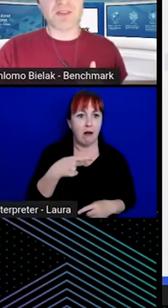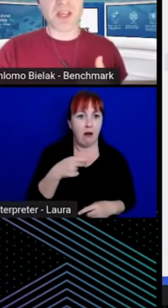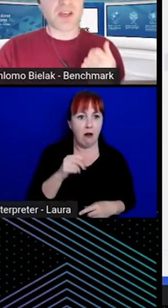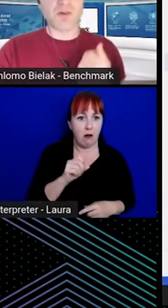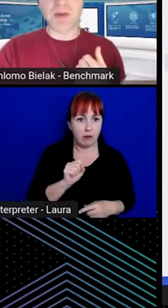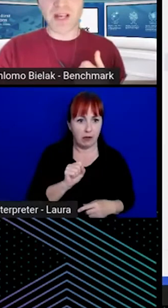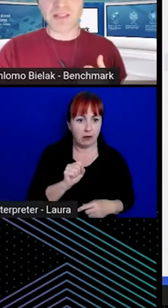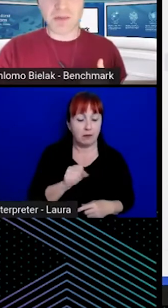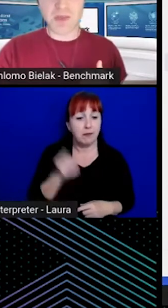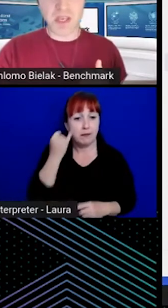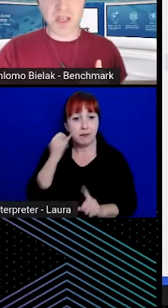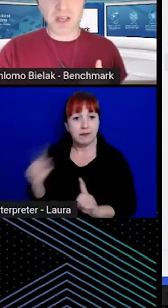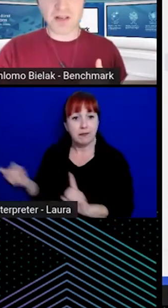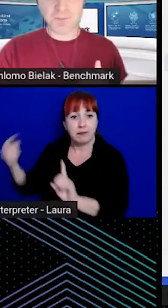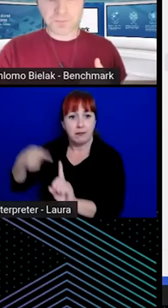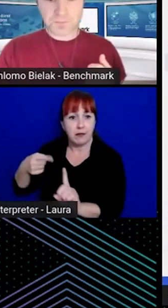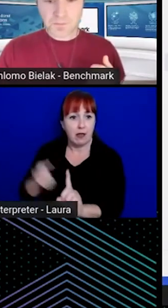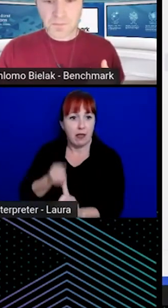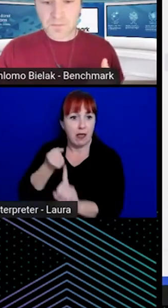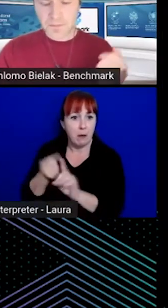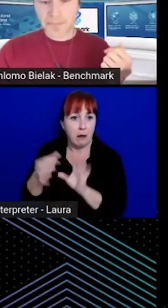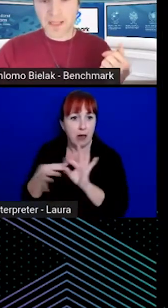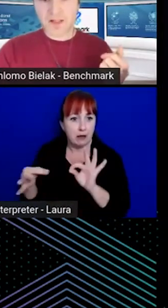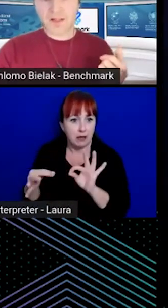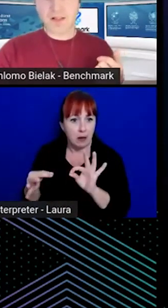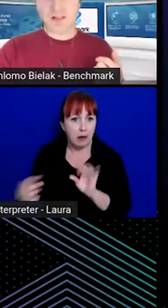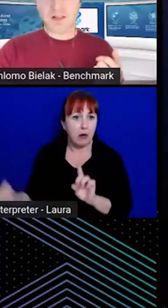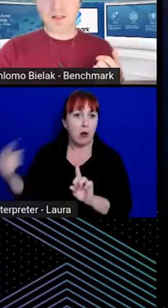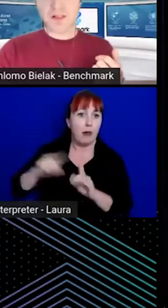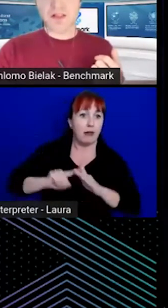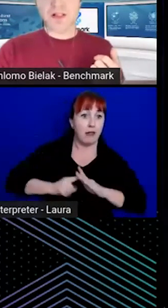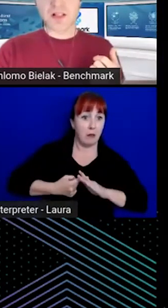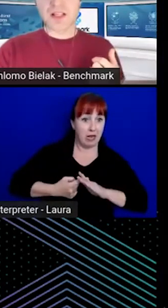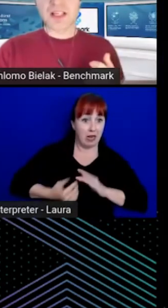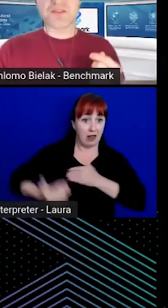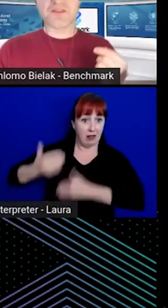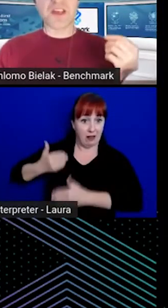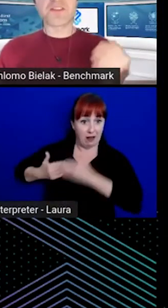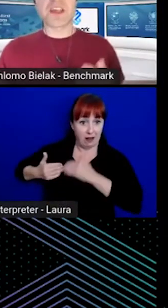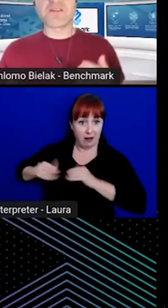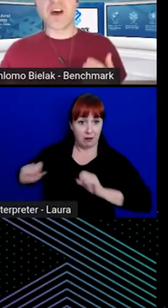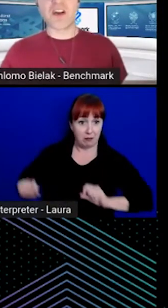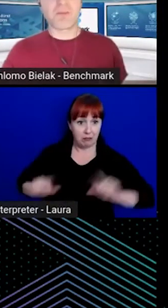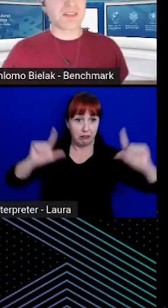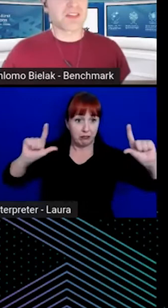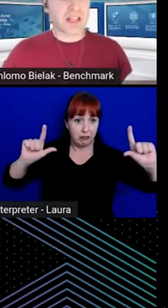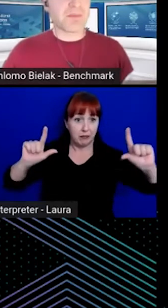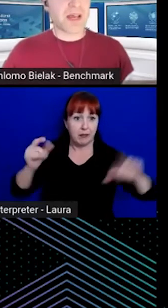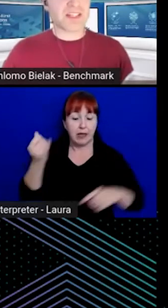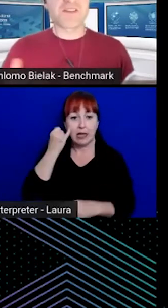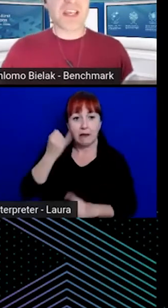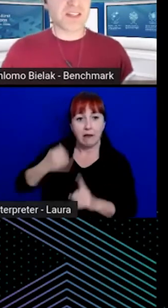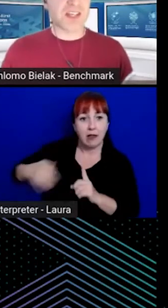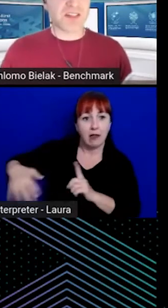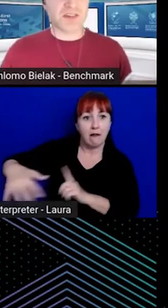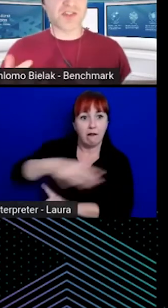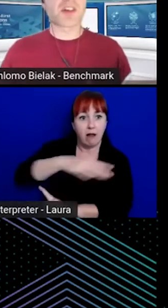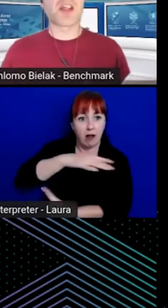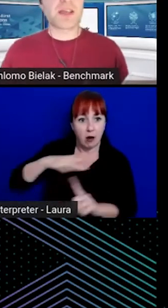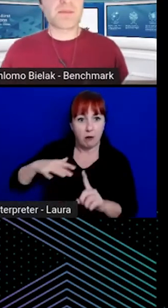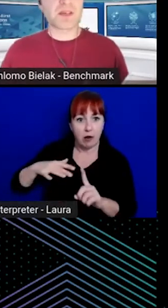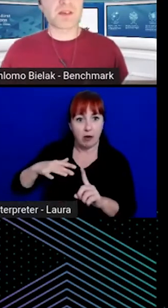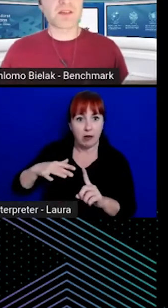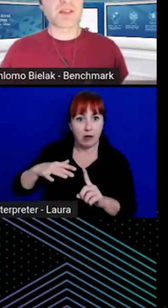statement and I go back to the beginning, if the environmental impact of data centers